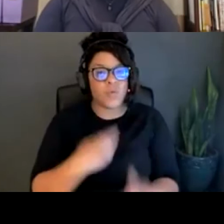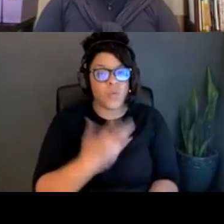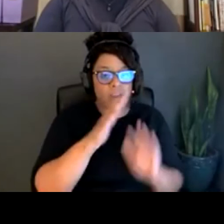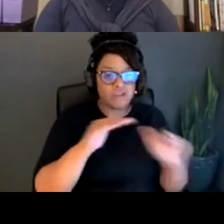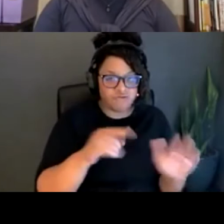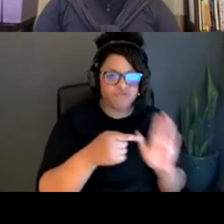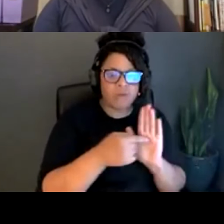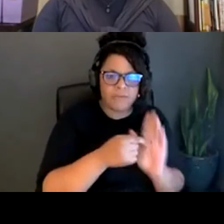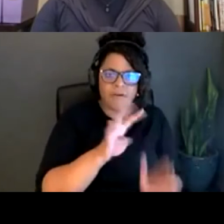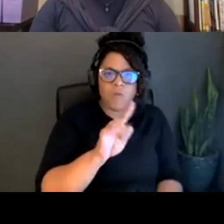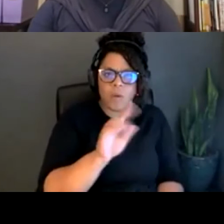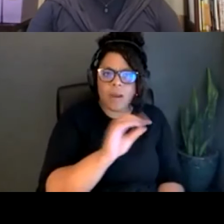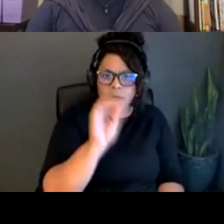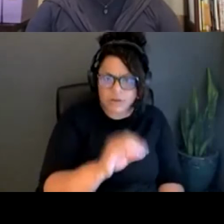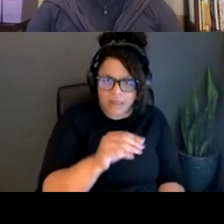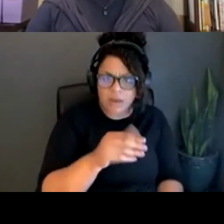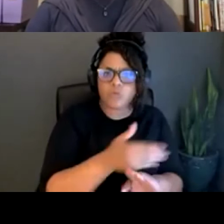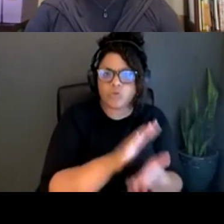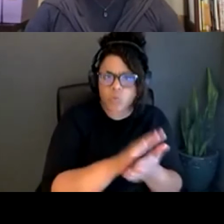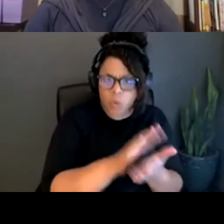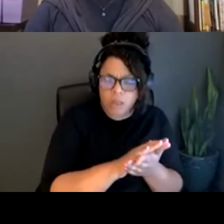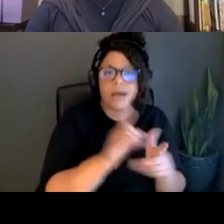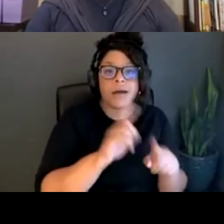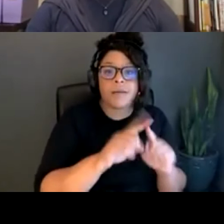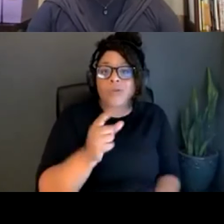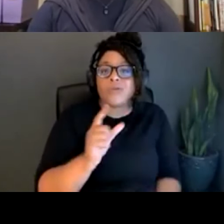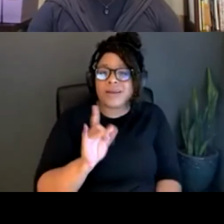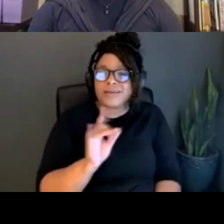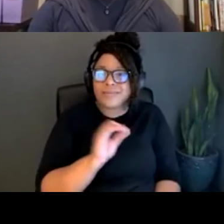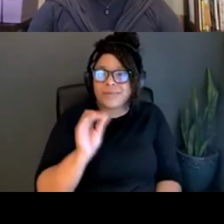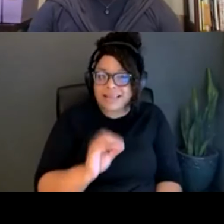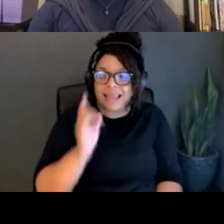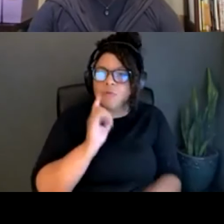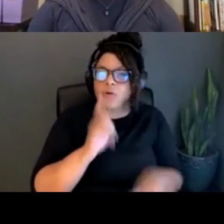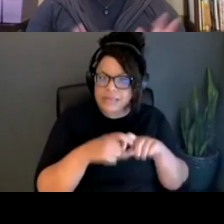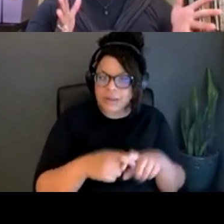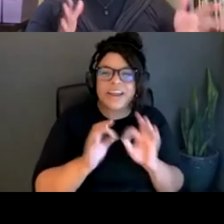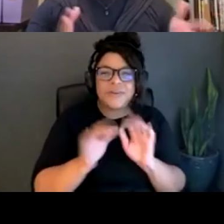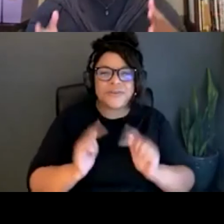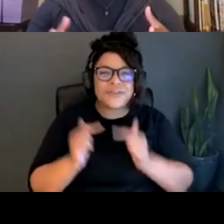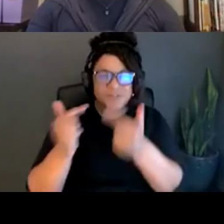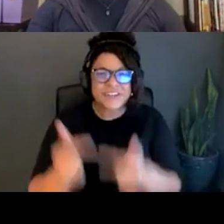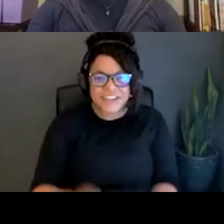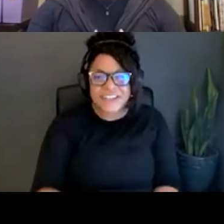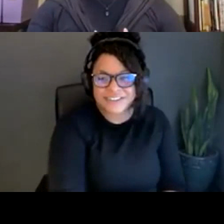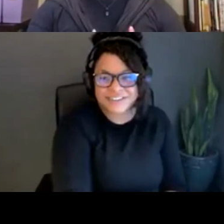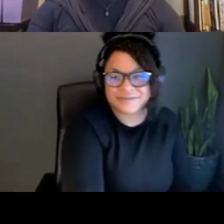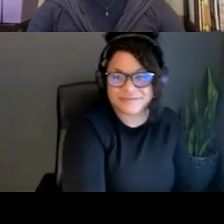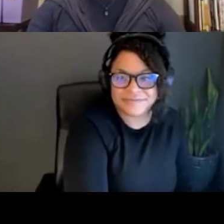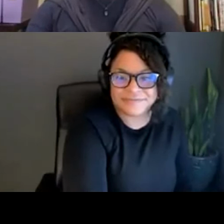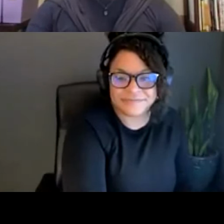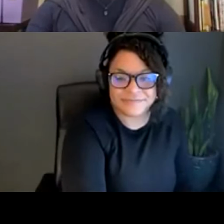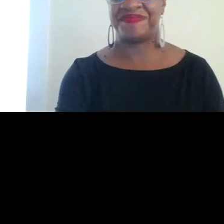represent 41% of preschool enrollment, but only 28% of suspensions. And so Black boys are also seen